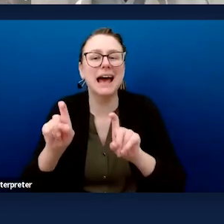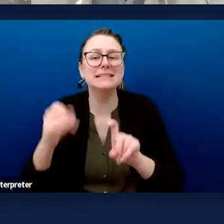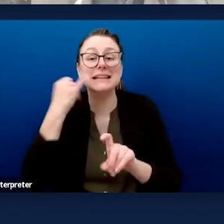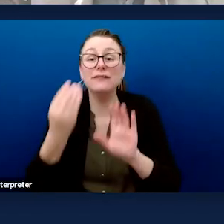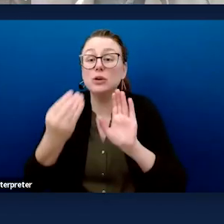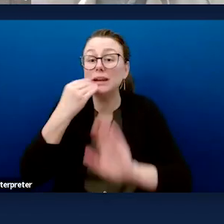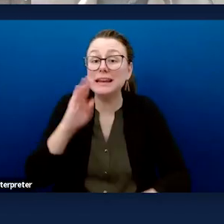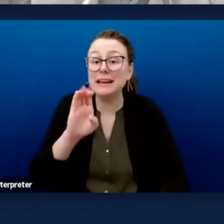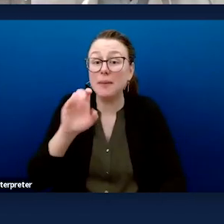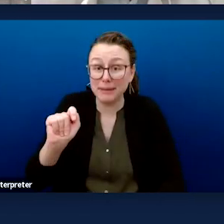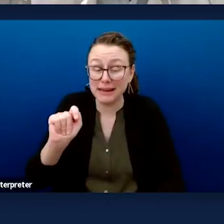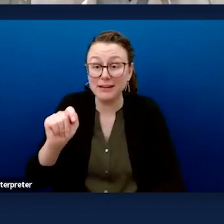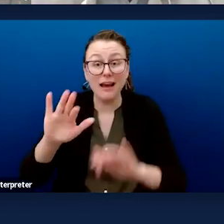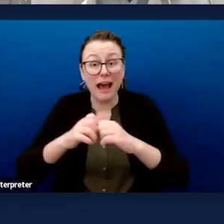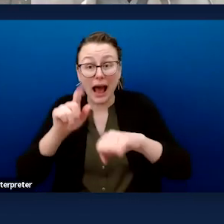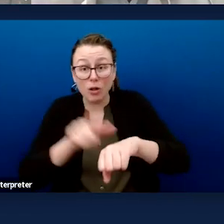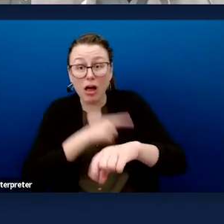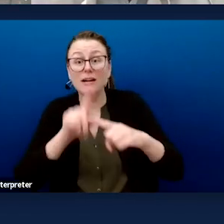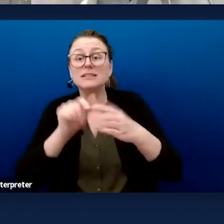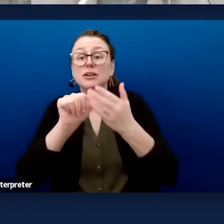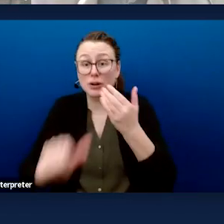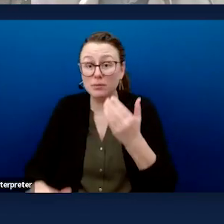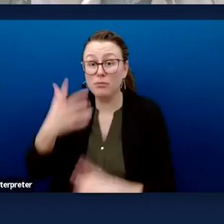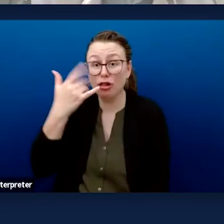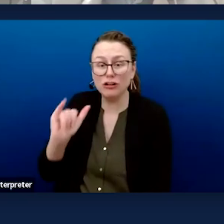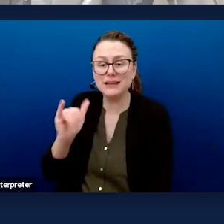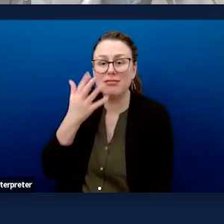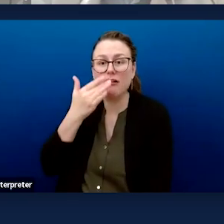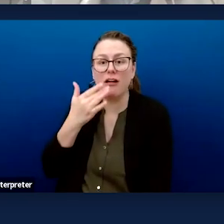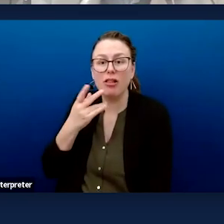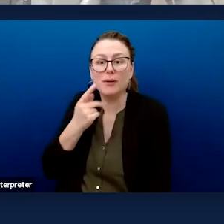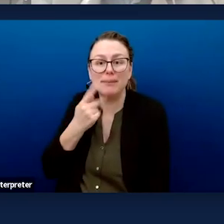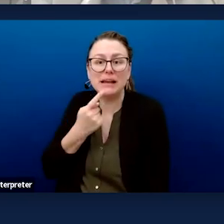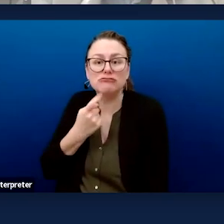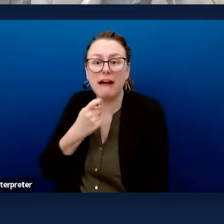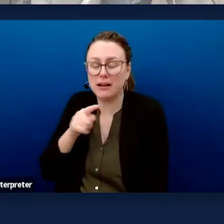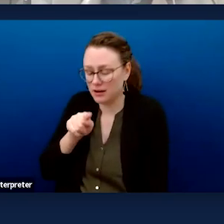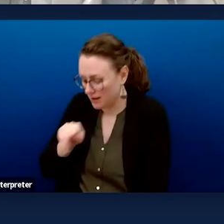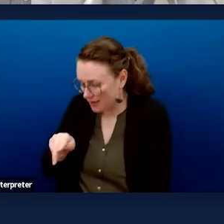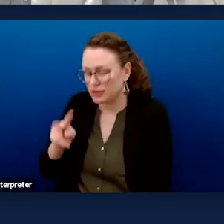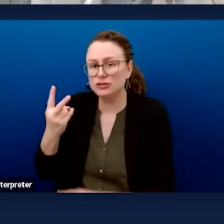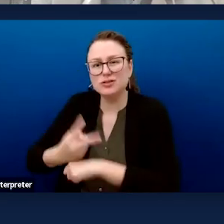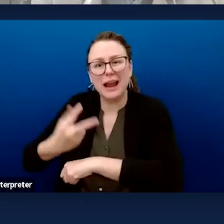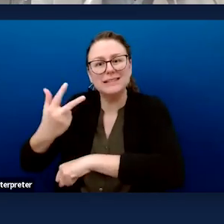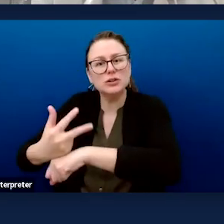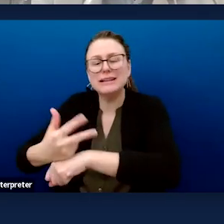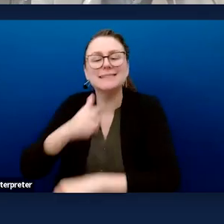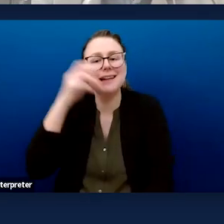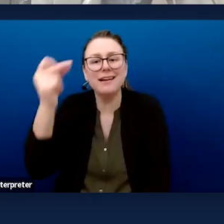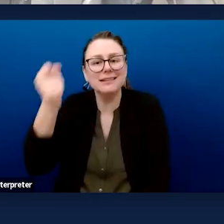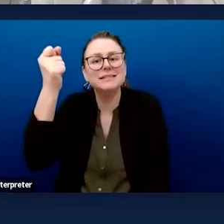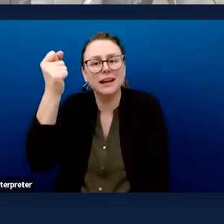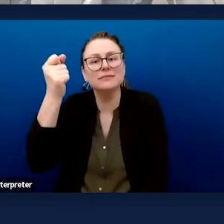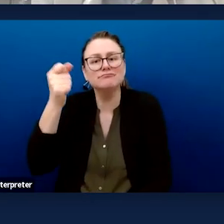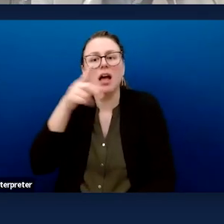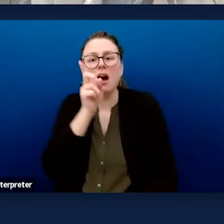the other end? It's probably going to take about 2 to 3 days. And And so this is shown in the papers that